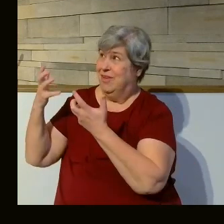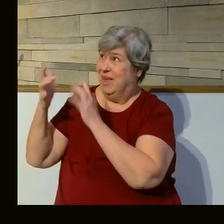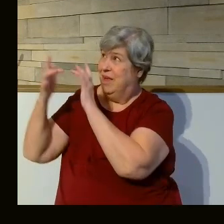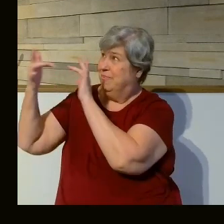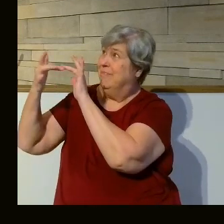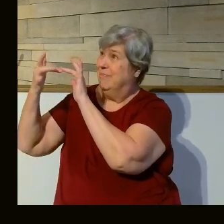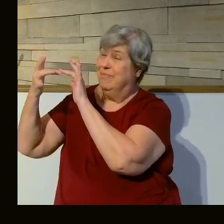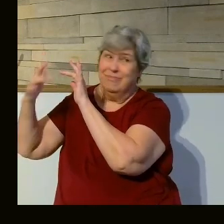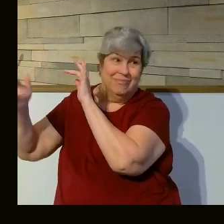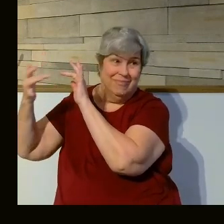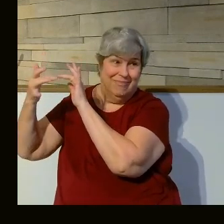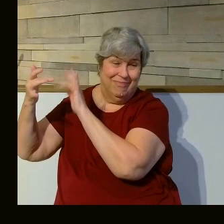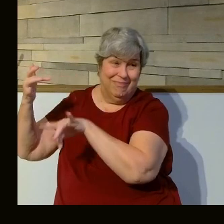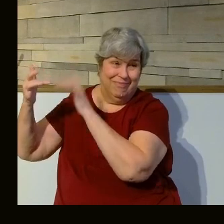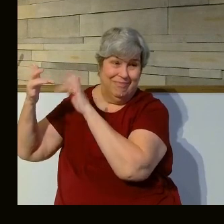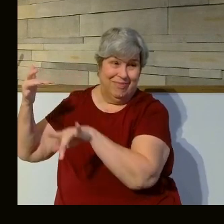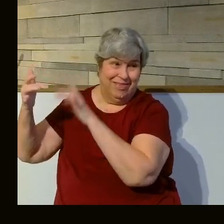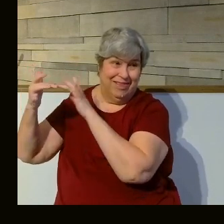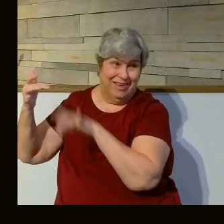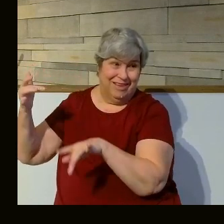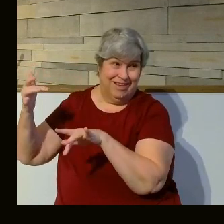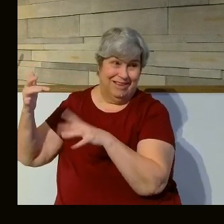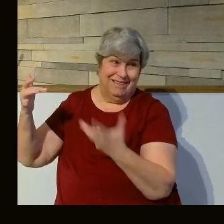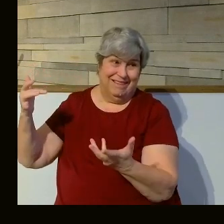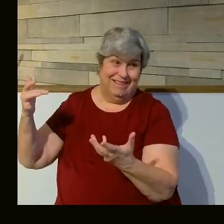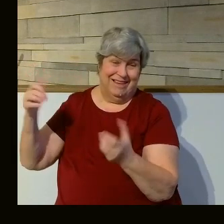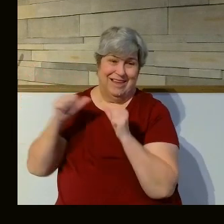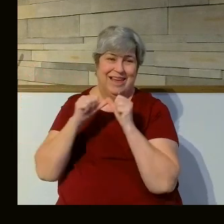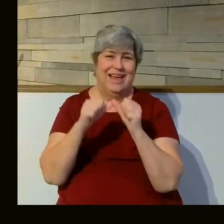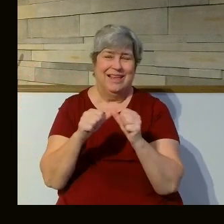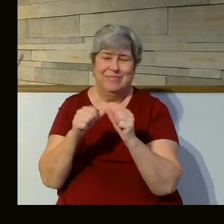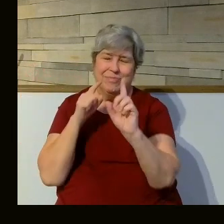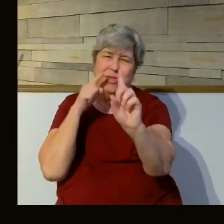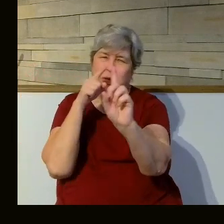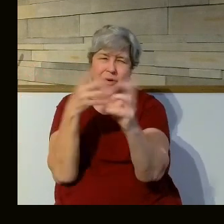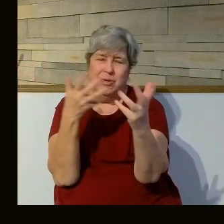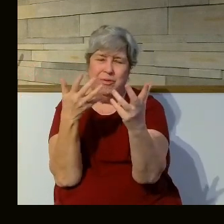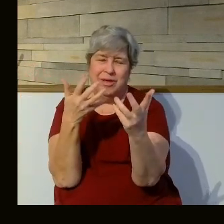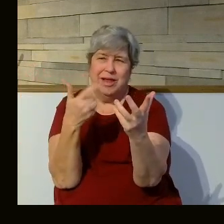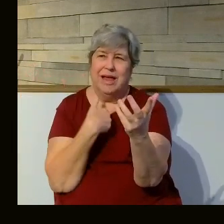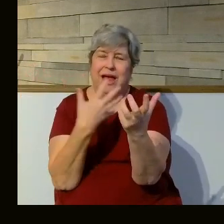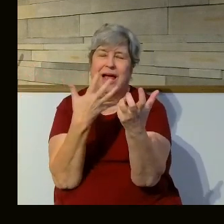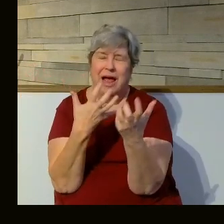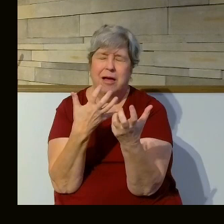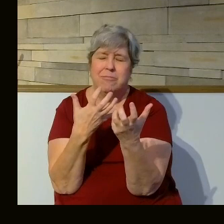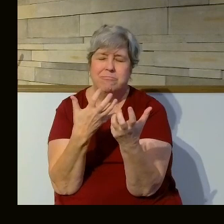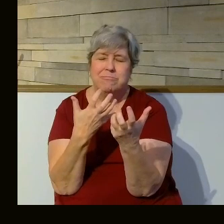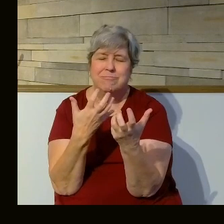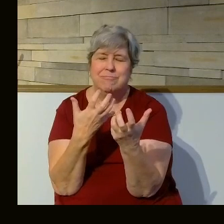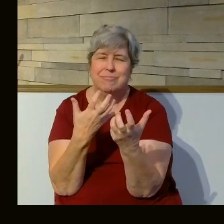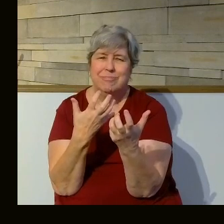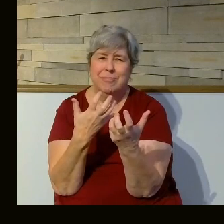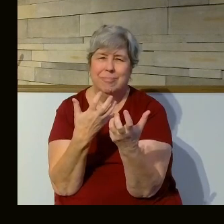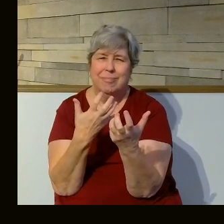What do I want? This is our conclusion. Keeping the end in sight. Here's what I want. I want to be